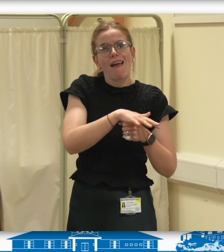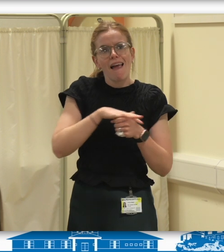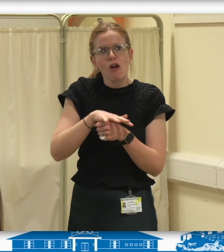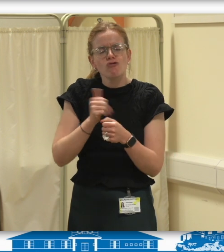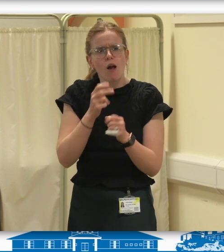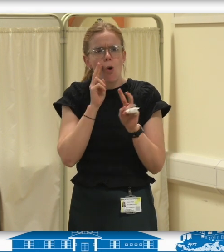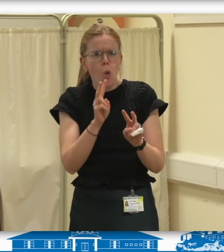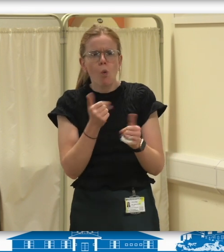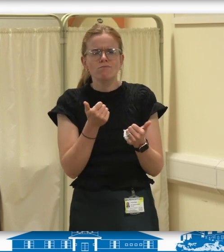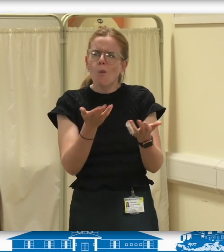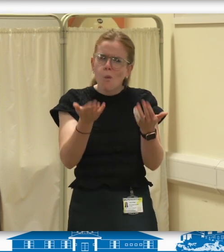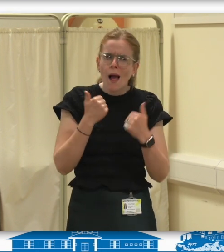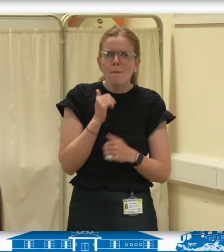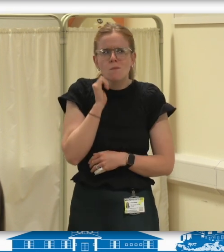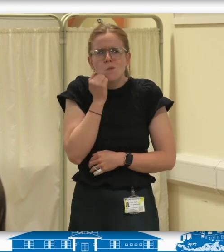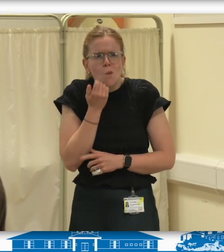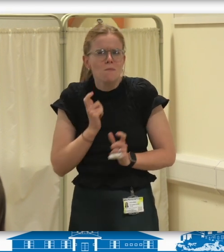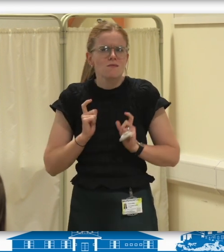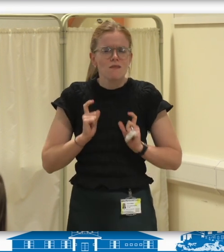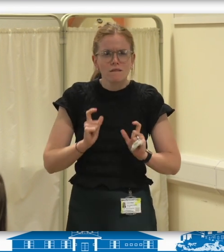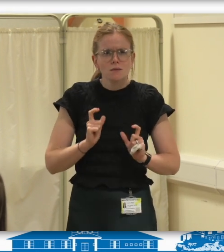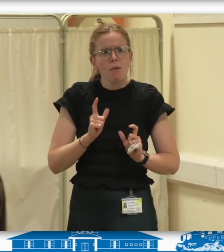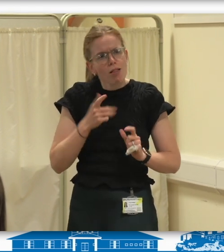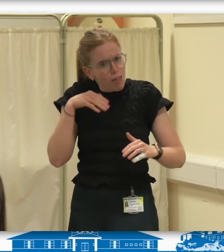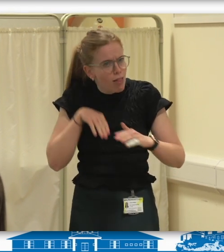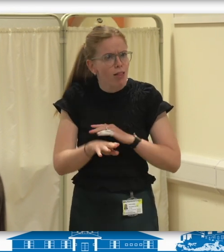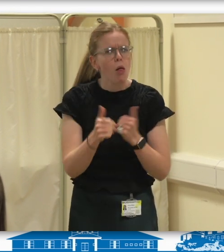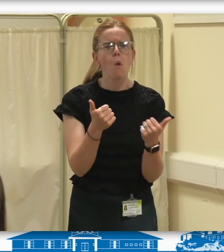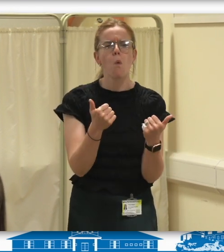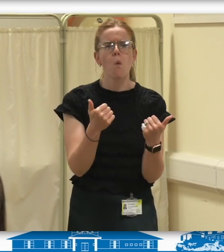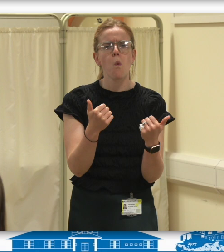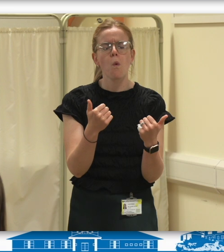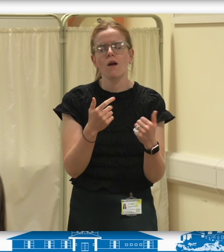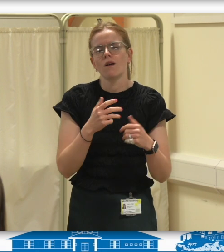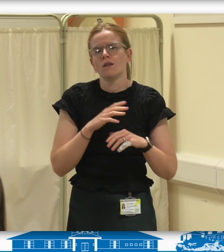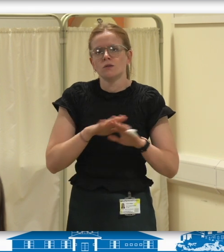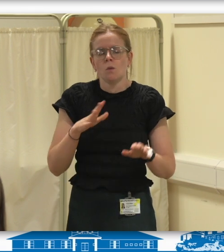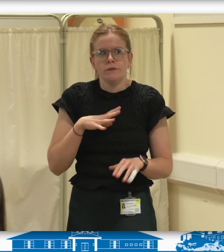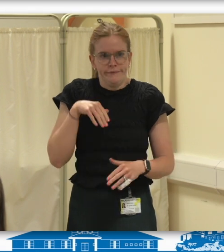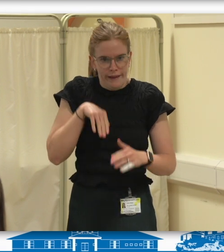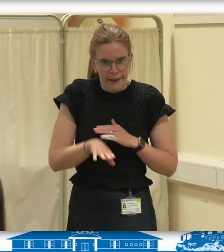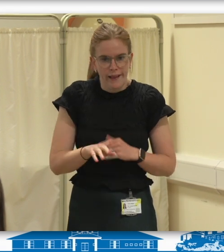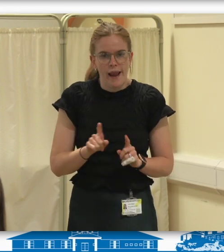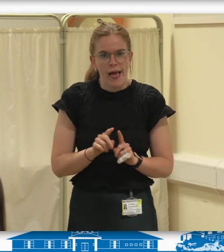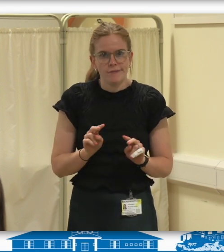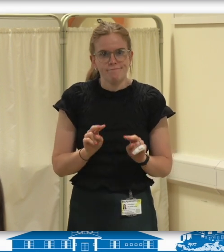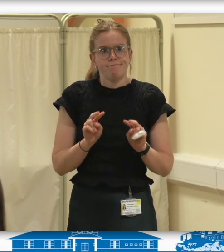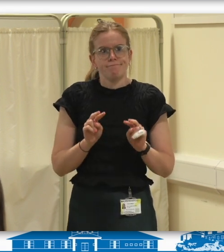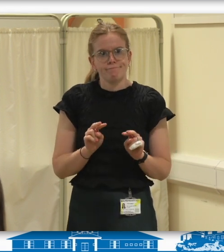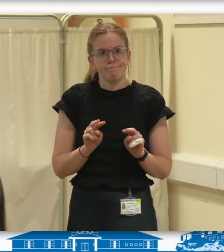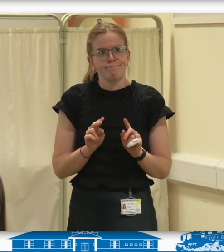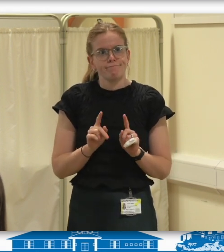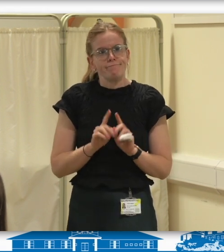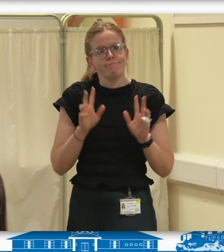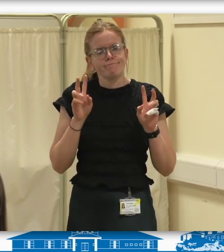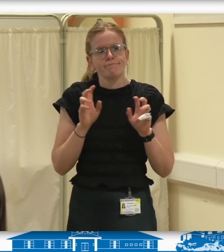welcoming, comforting, and a nice place to be treated, rather than always being country cream,